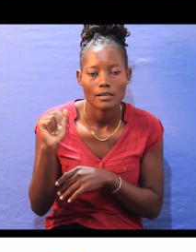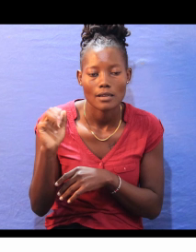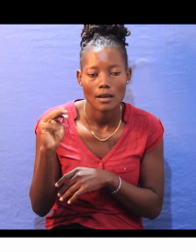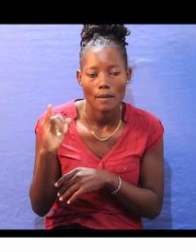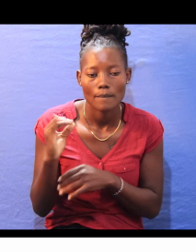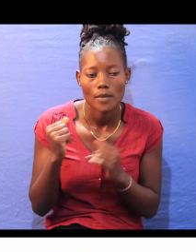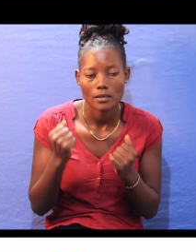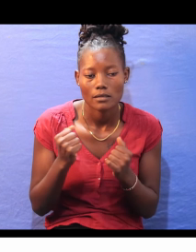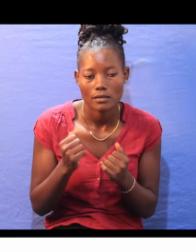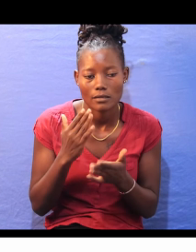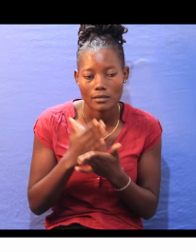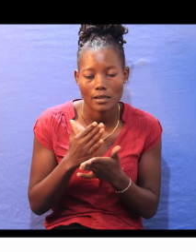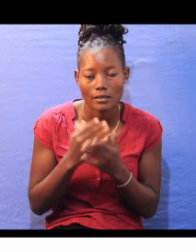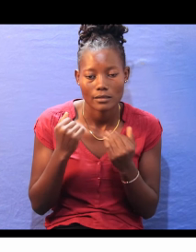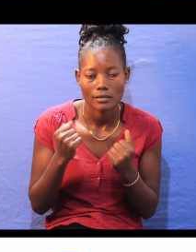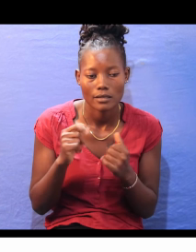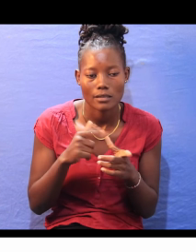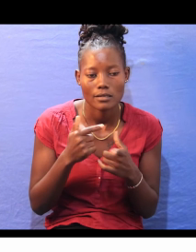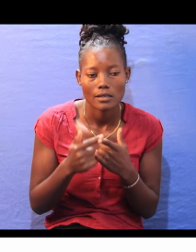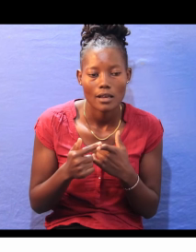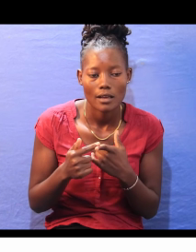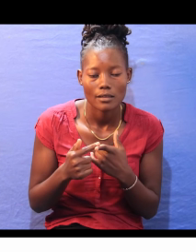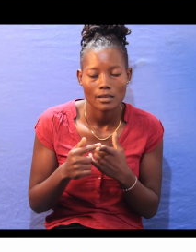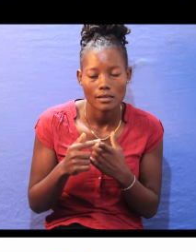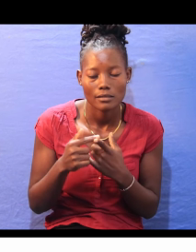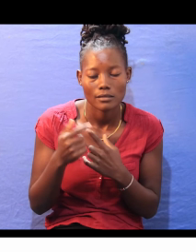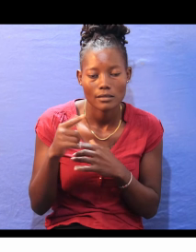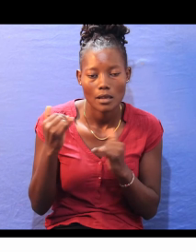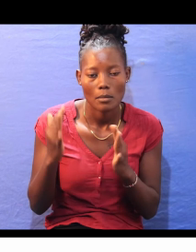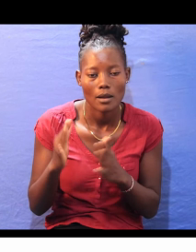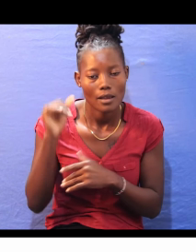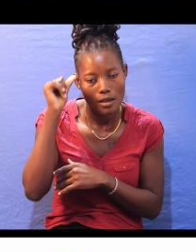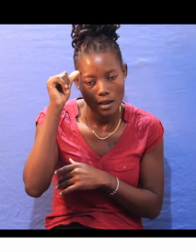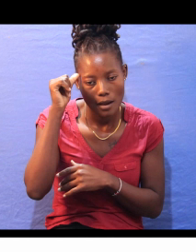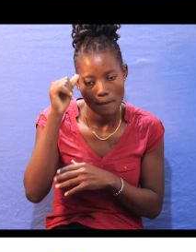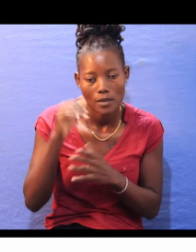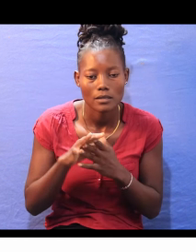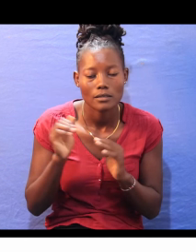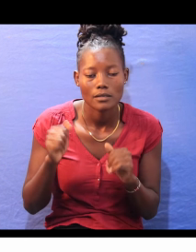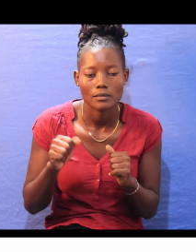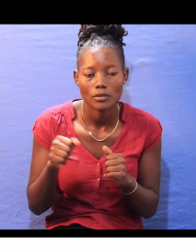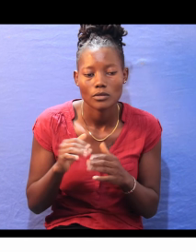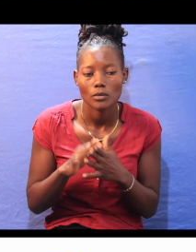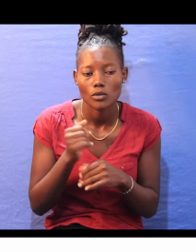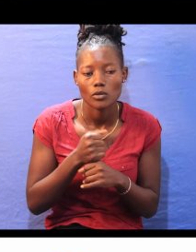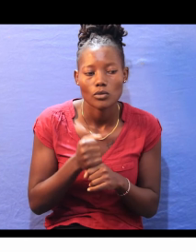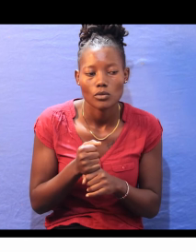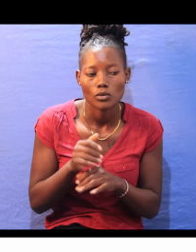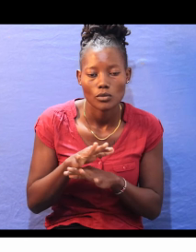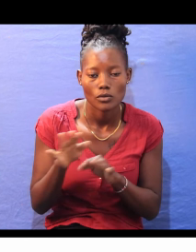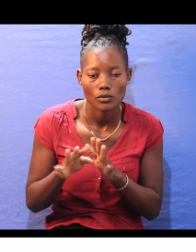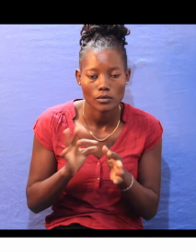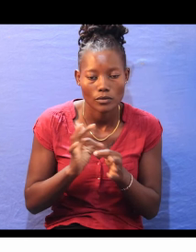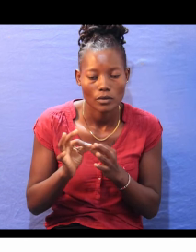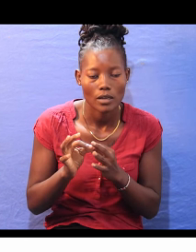The reactive strength index is the athlete's ability to utilize the stretch shortening cycle. I